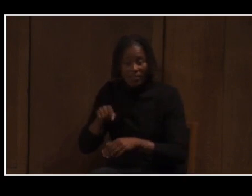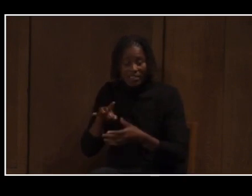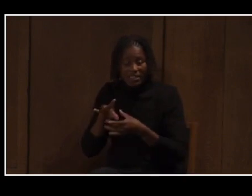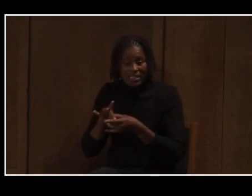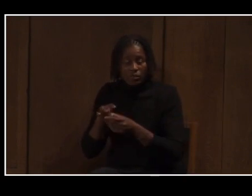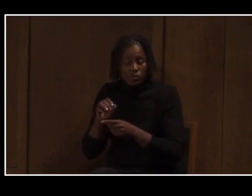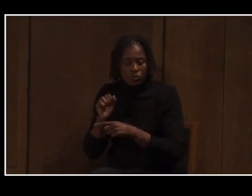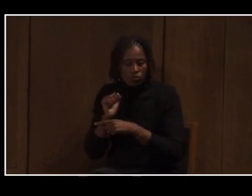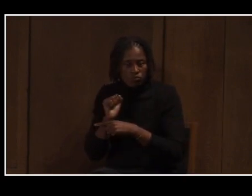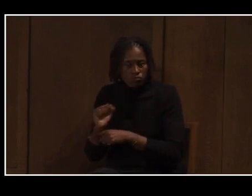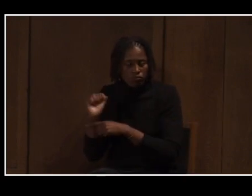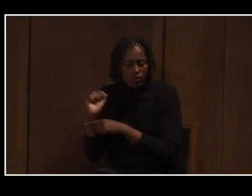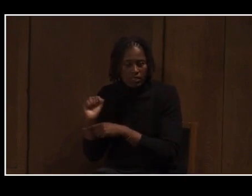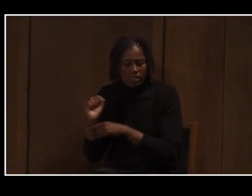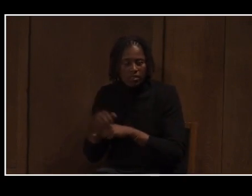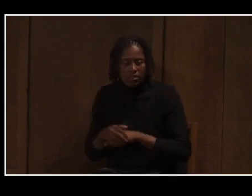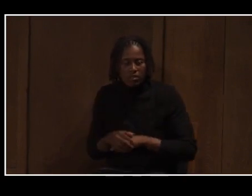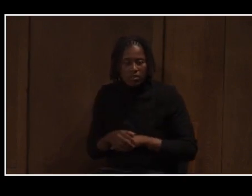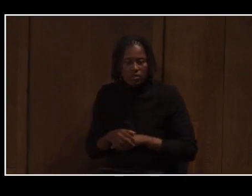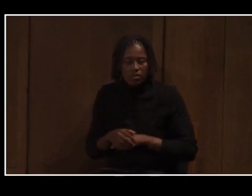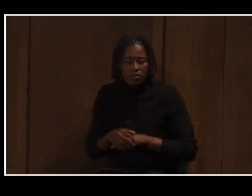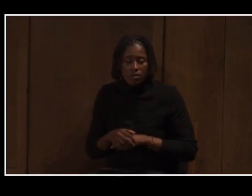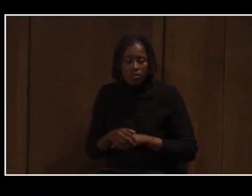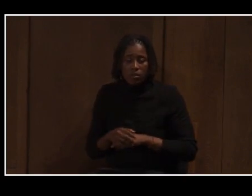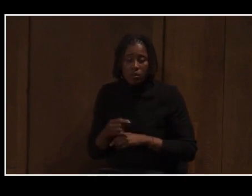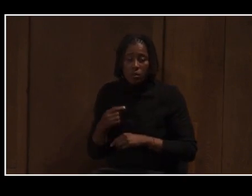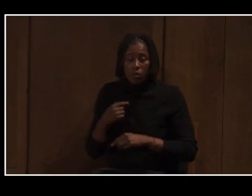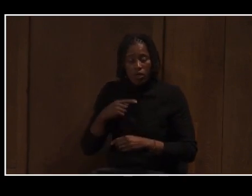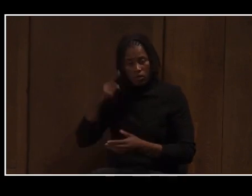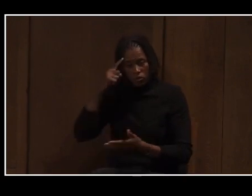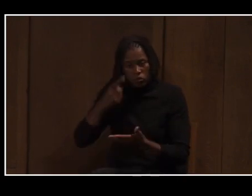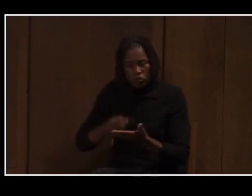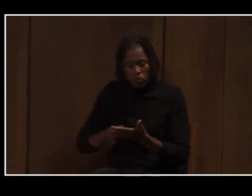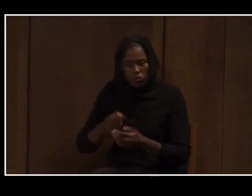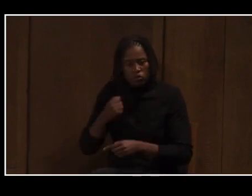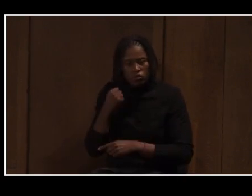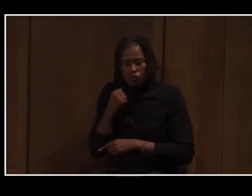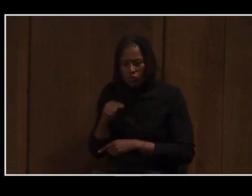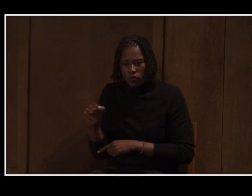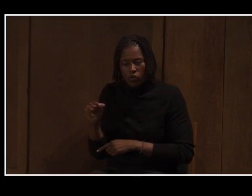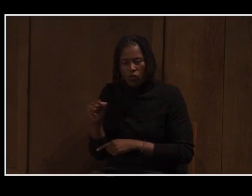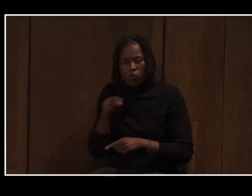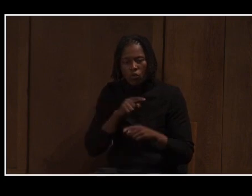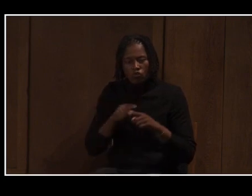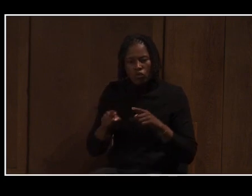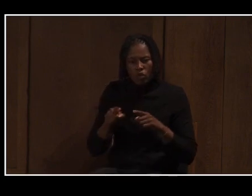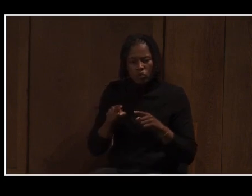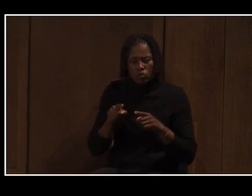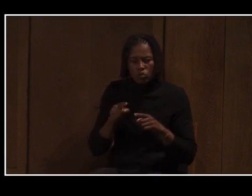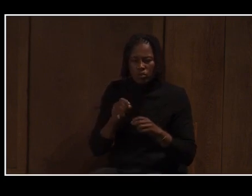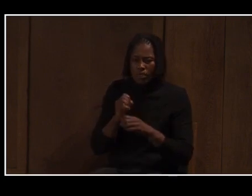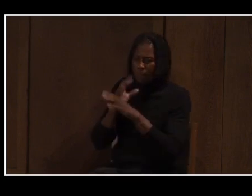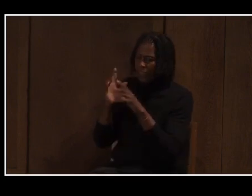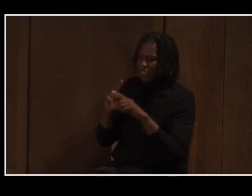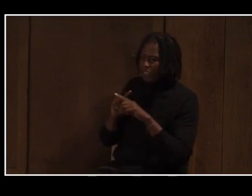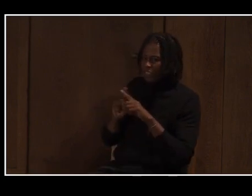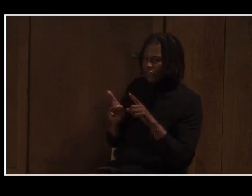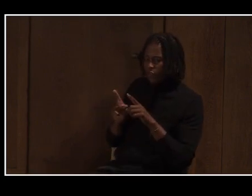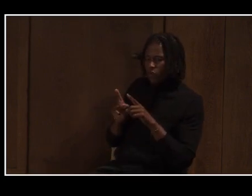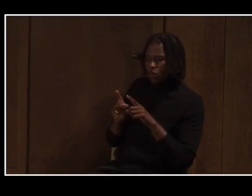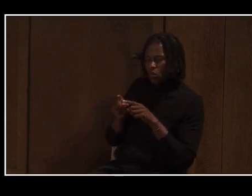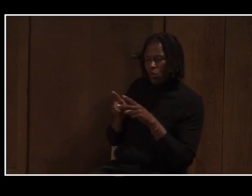resist oppression, the ways we choose to refuse, and how imagining alternative liberated realities are rehearsing our